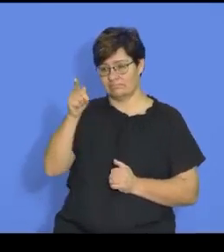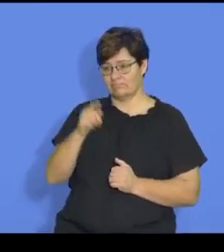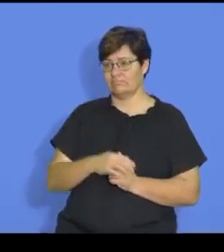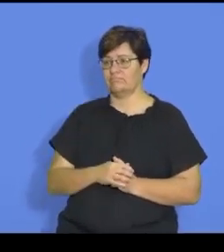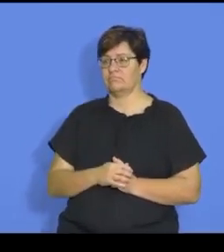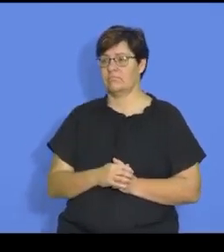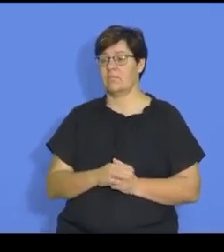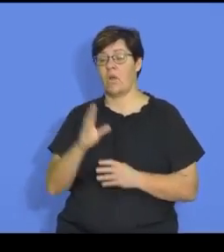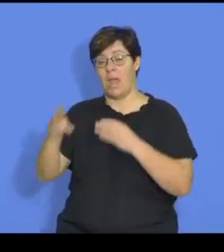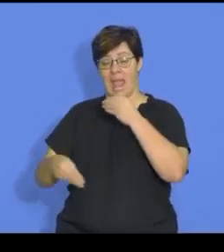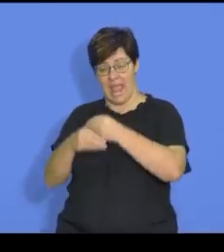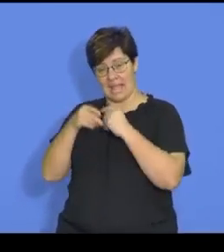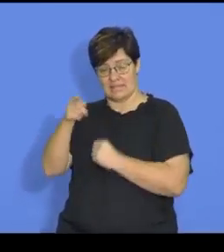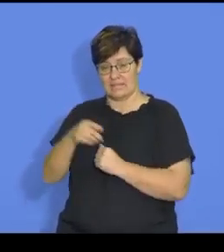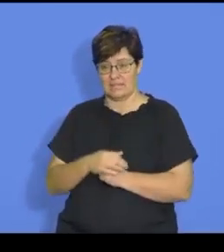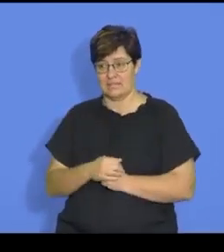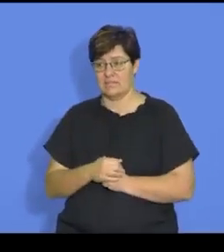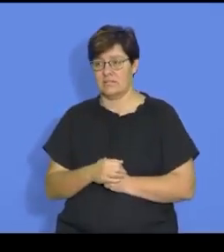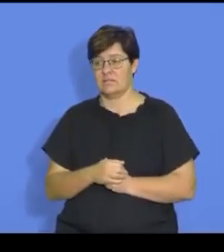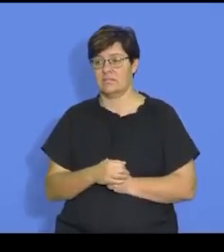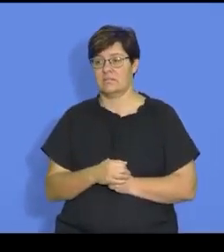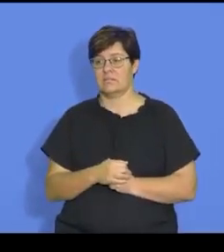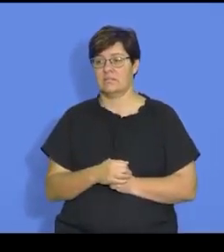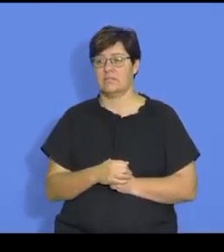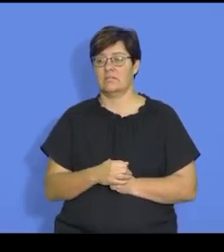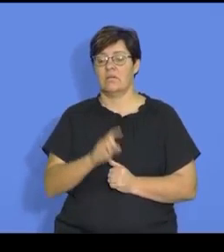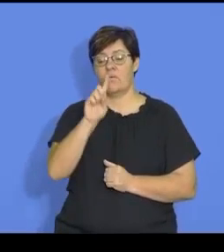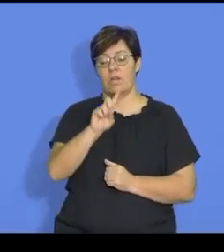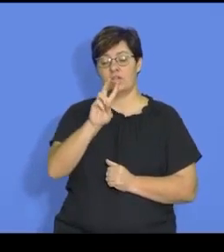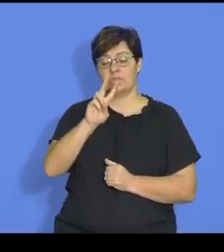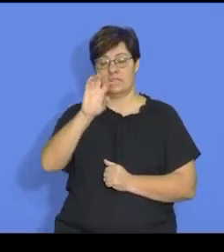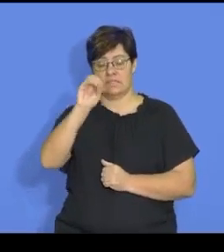Right, so he is increasing his capital by